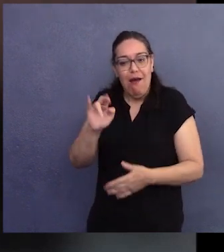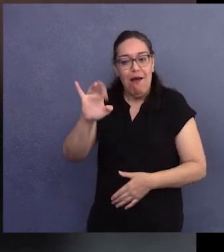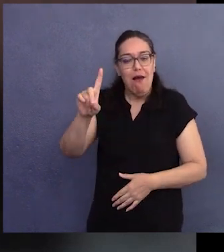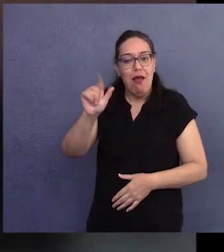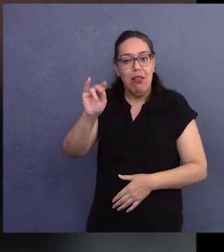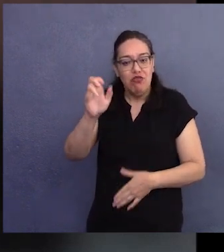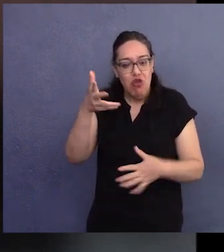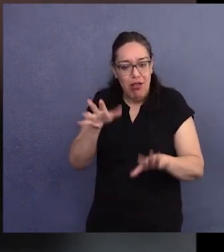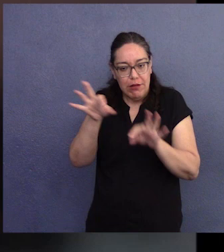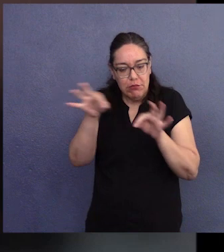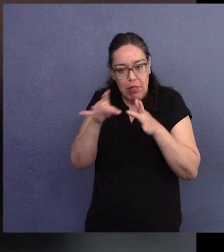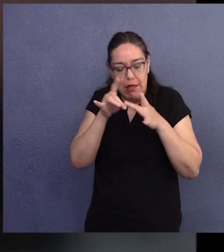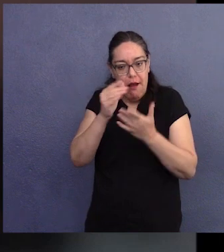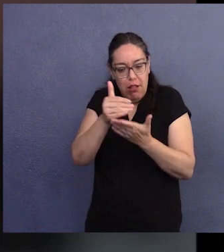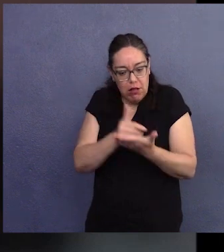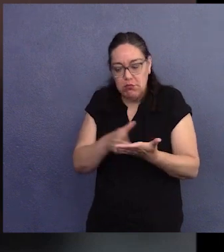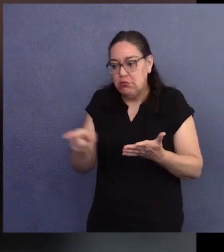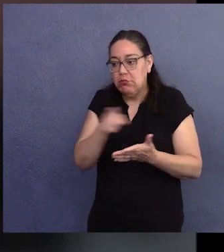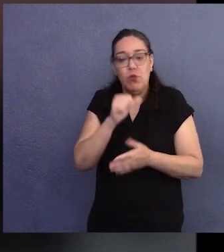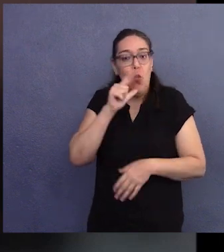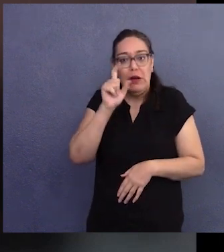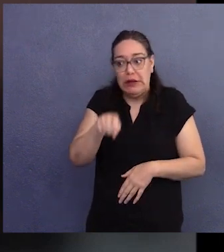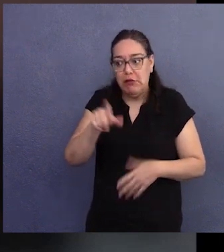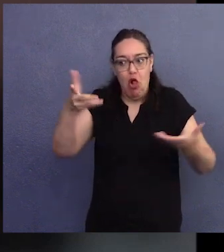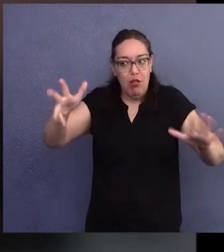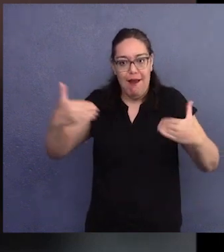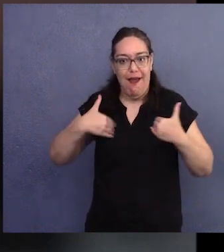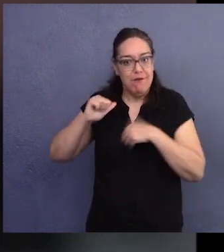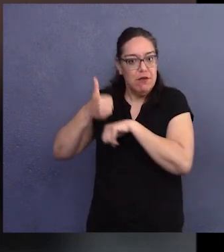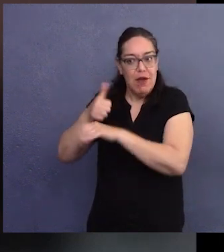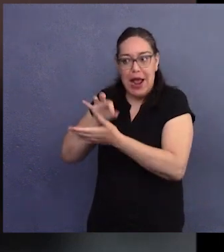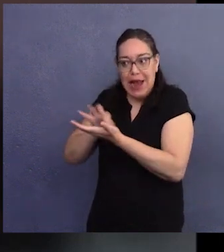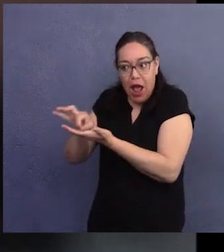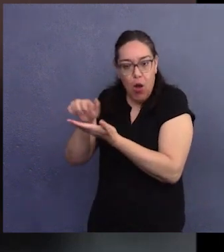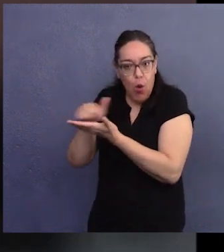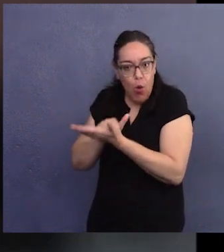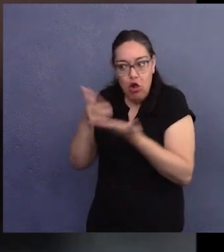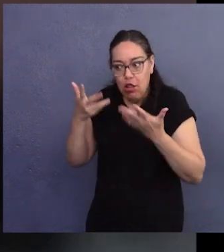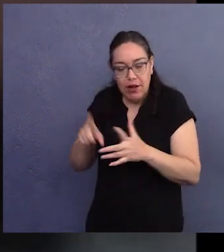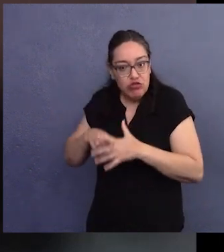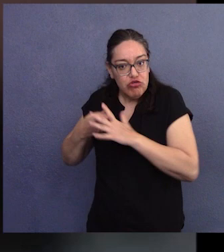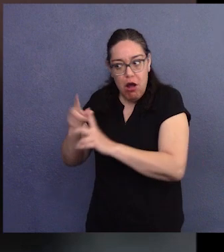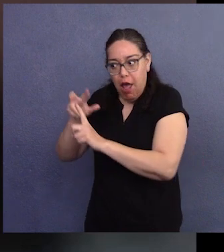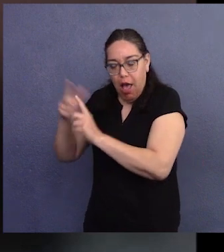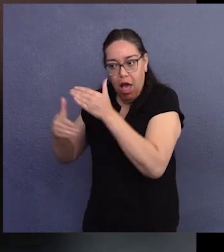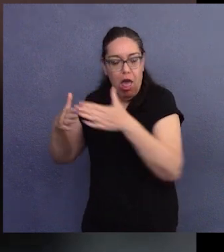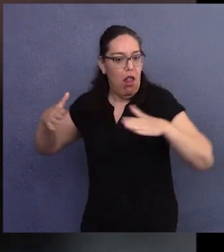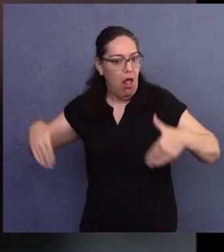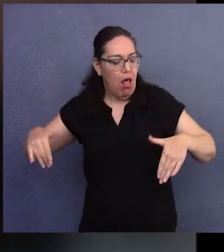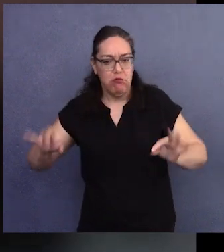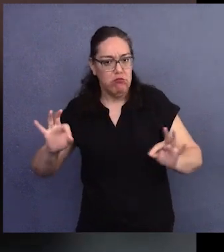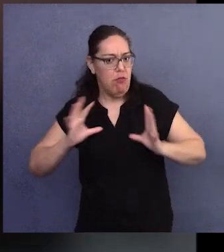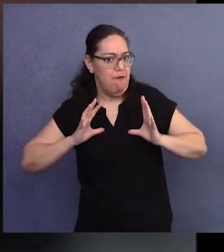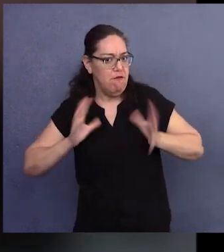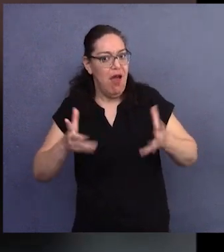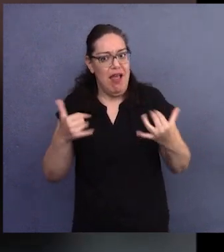to already establish your account and started your application. This is an opportunity for you to take a